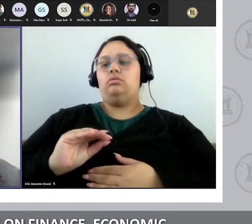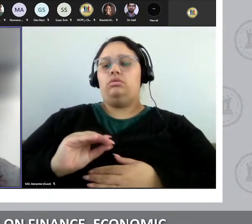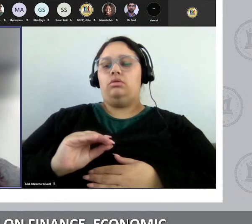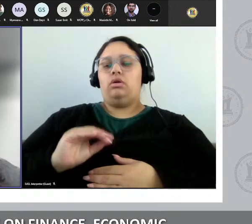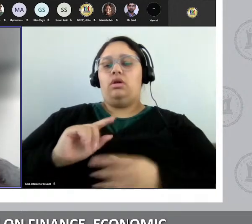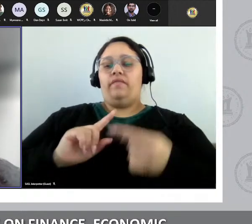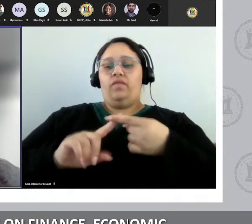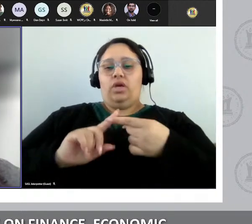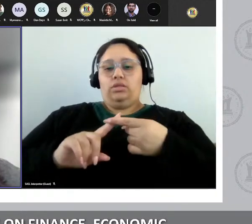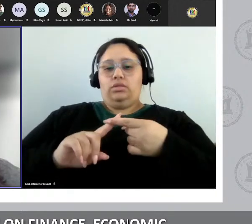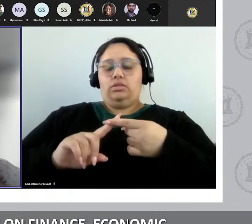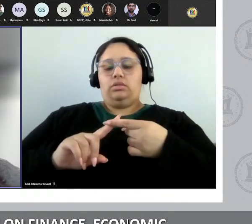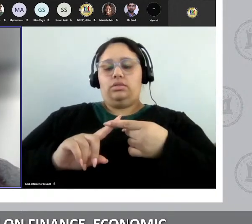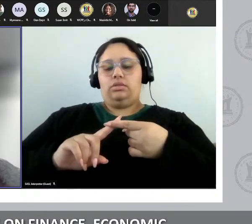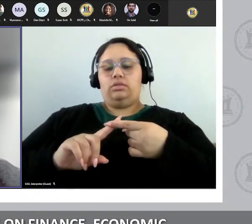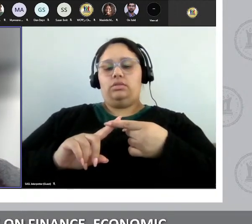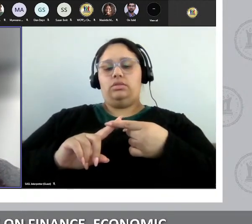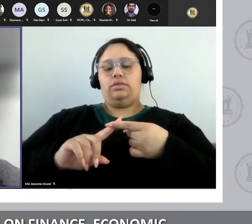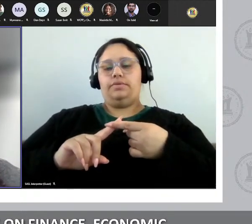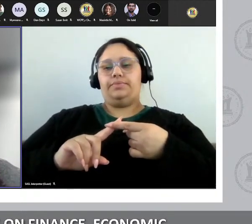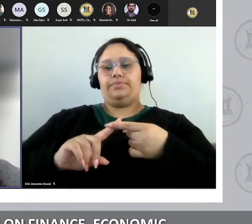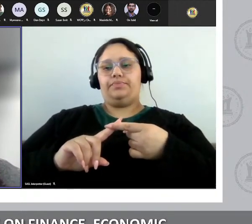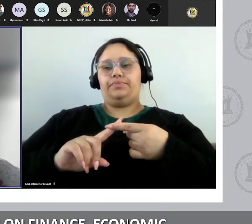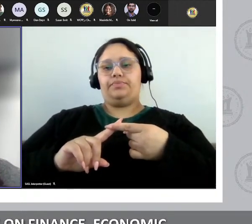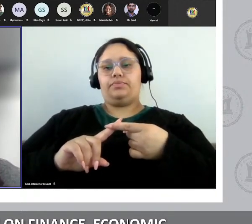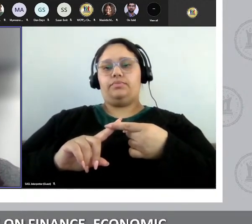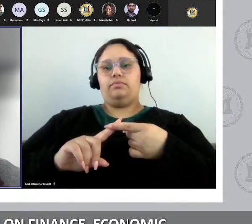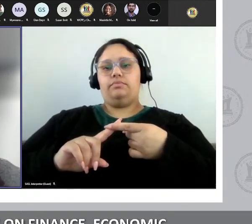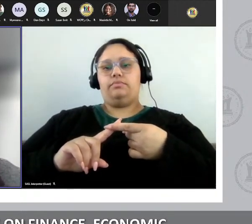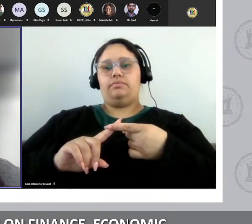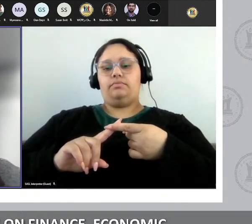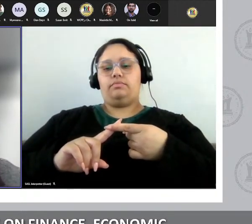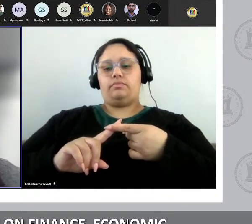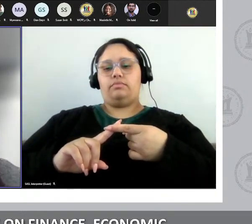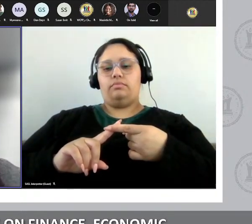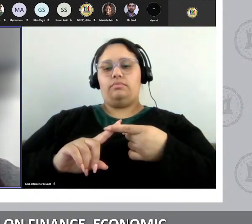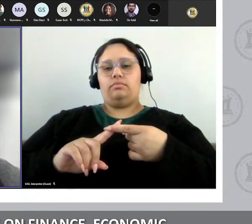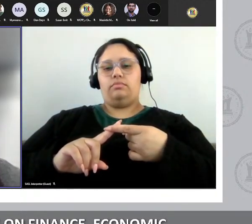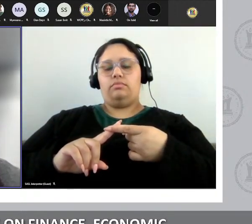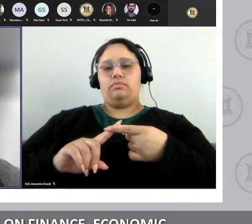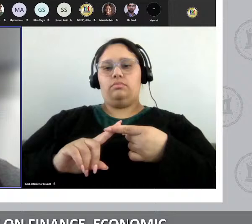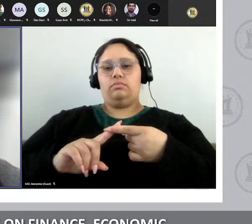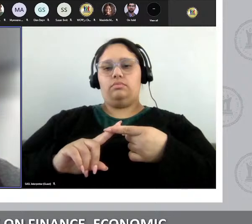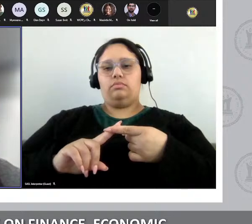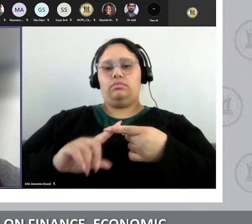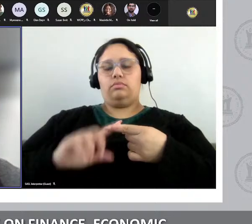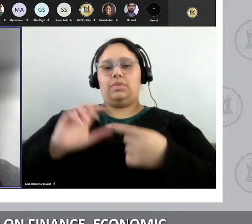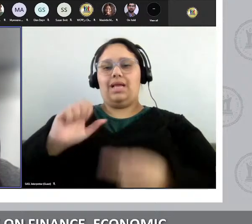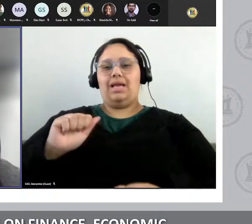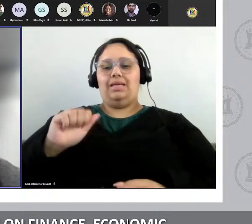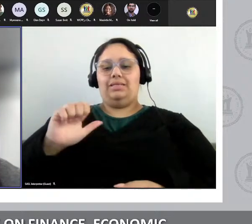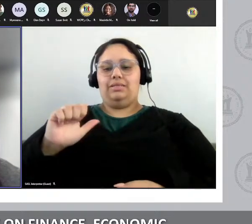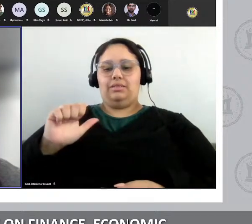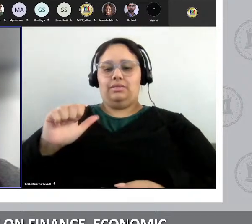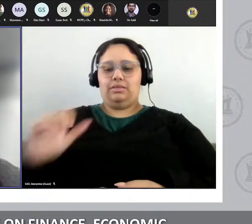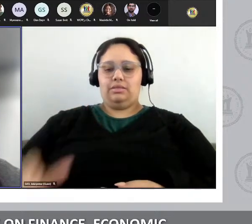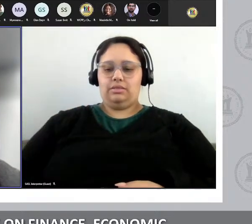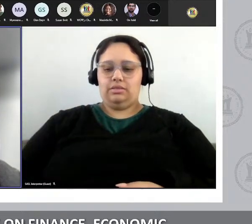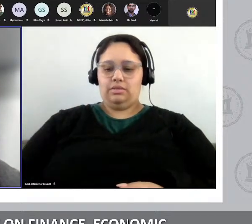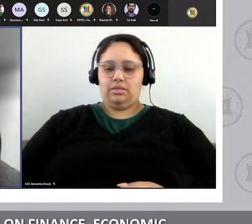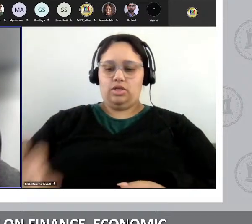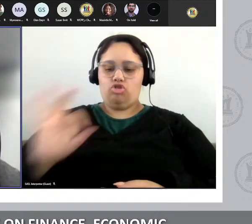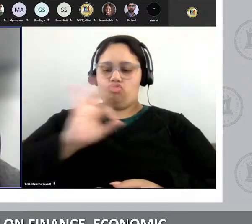my first question, with regards to the Sasol Freeport Saldanha